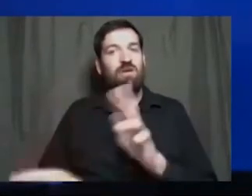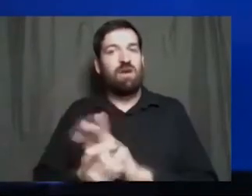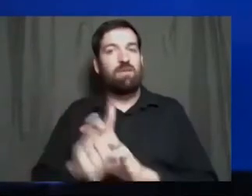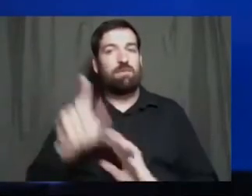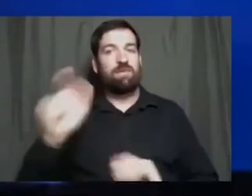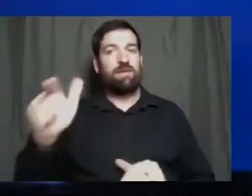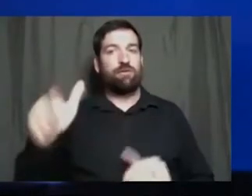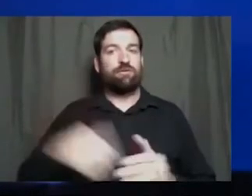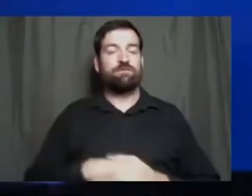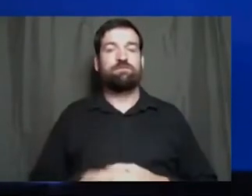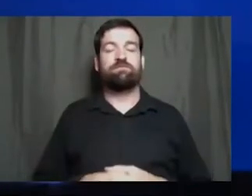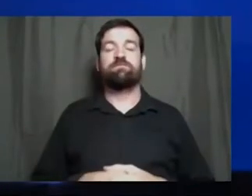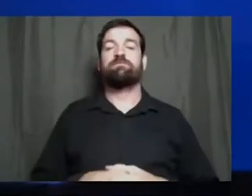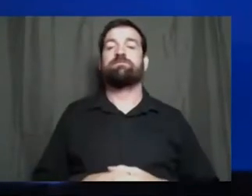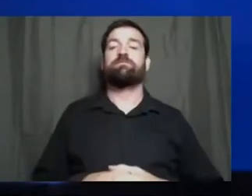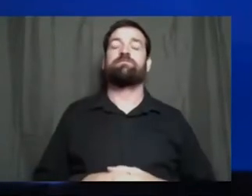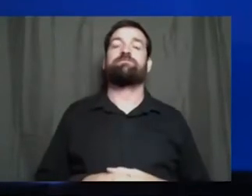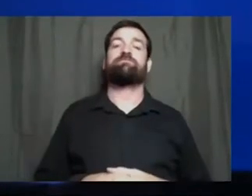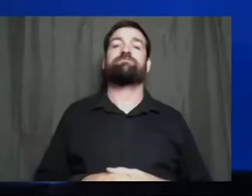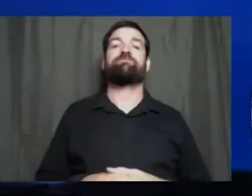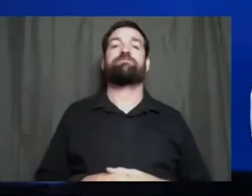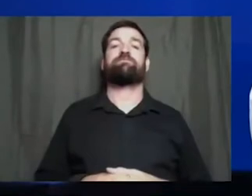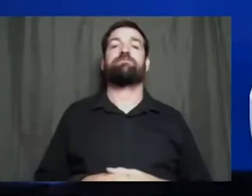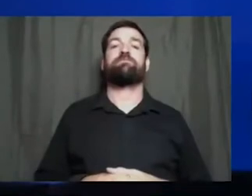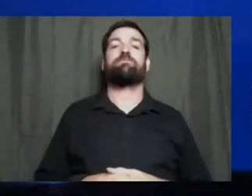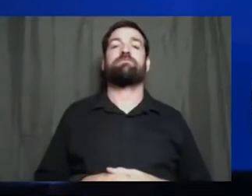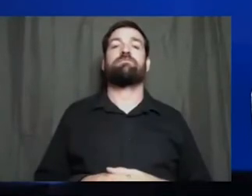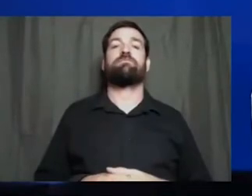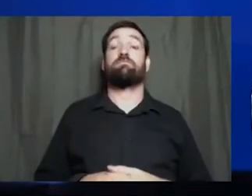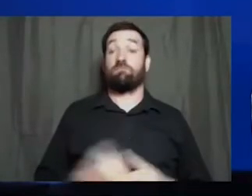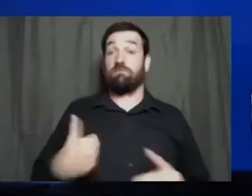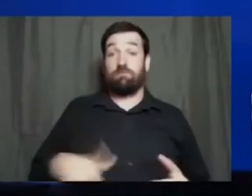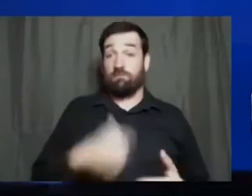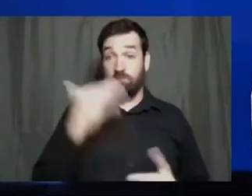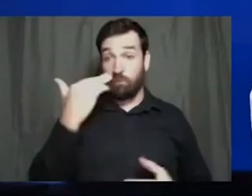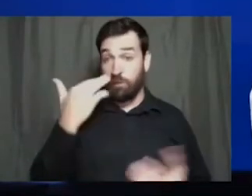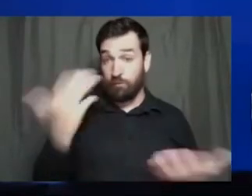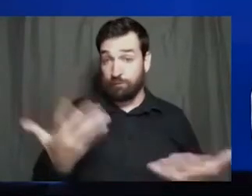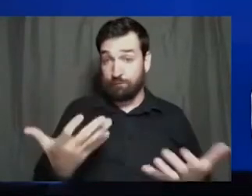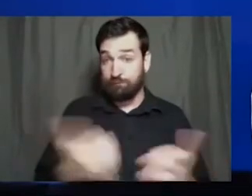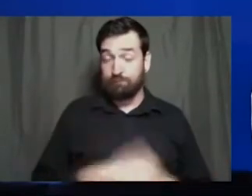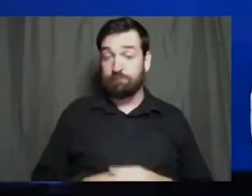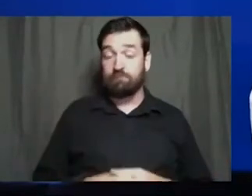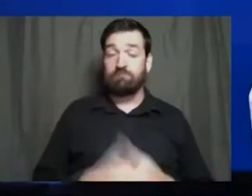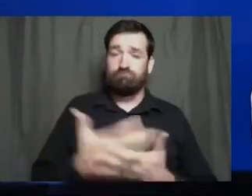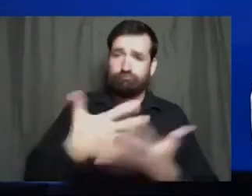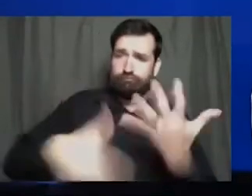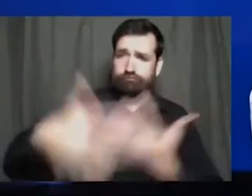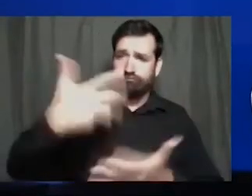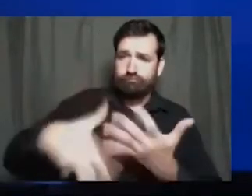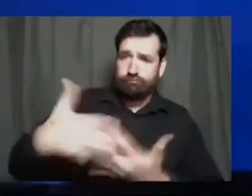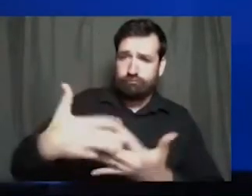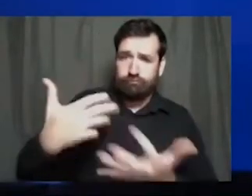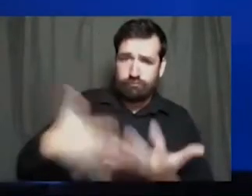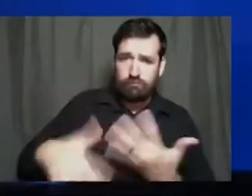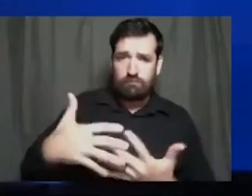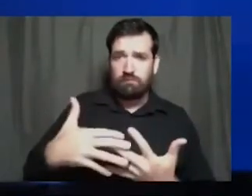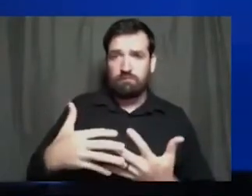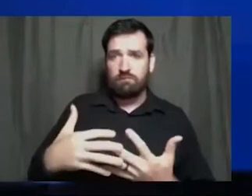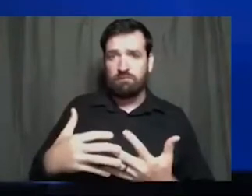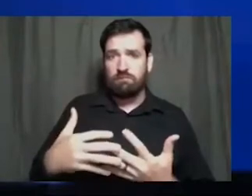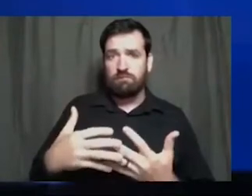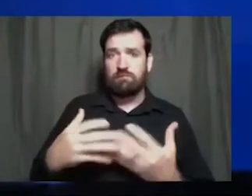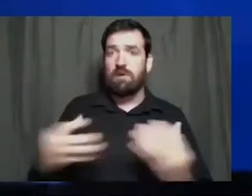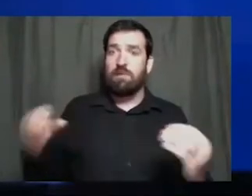think, look, here's what we know. In crowded indoor spaces, you are absolutely safer if you wear a